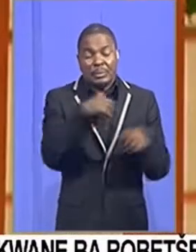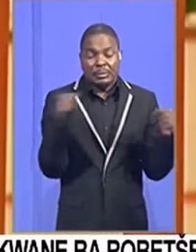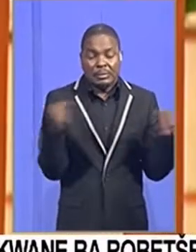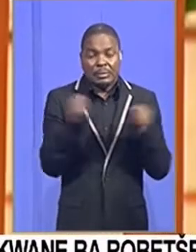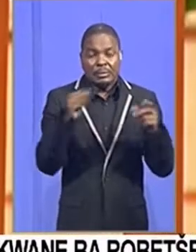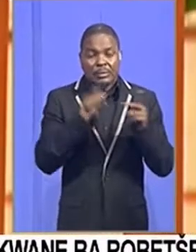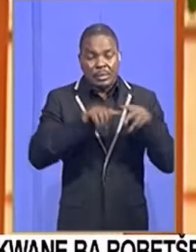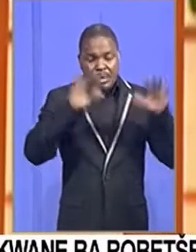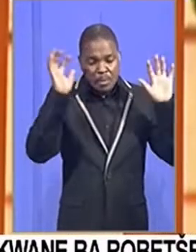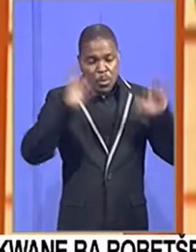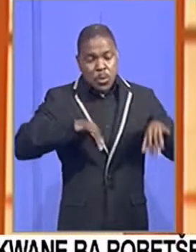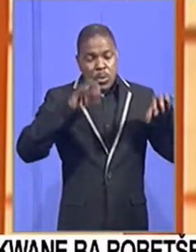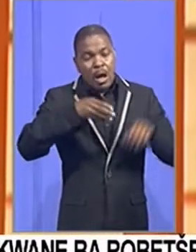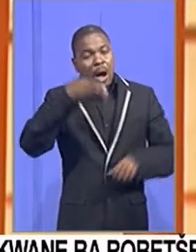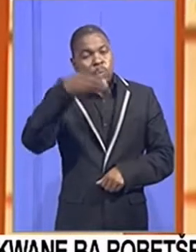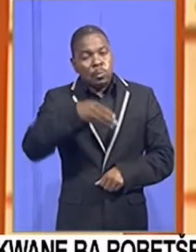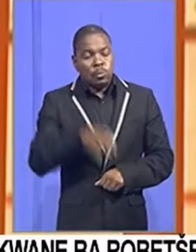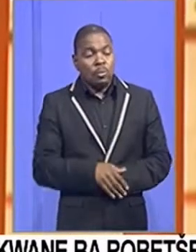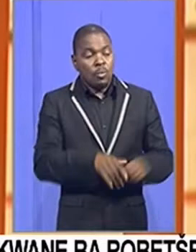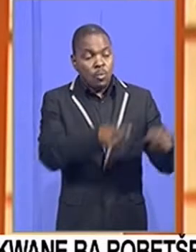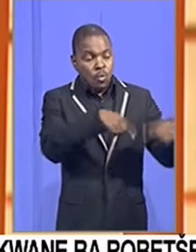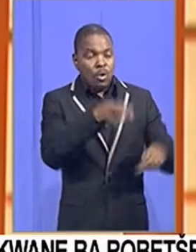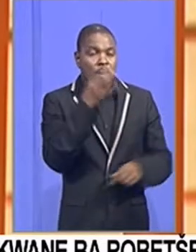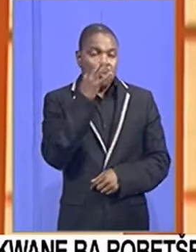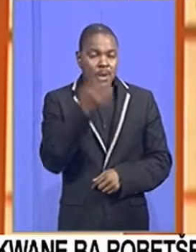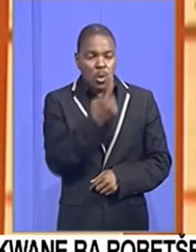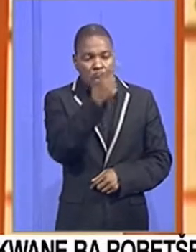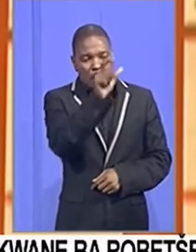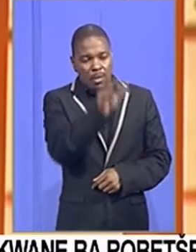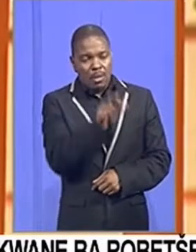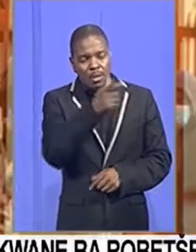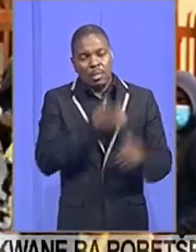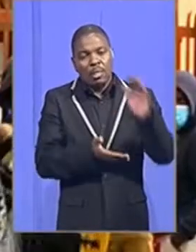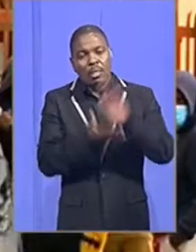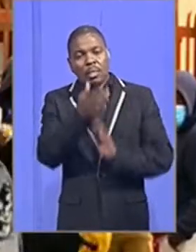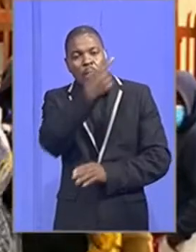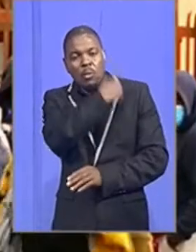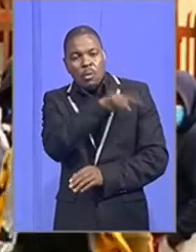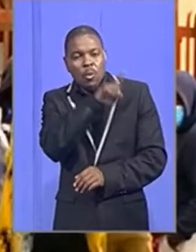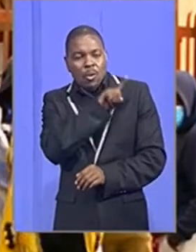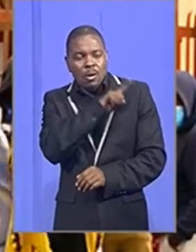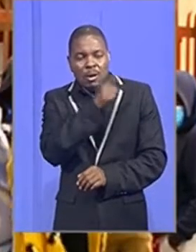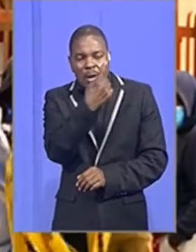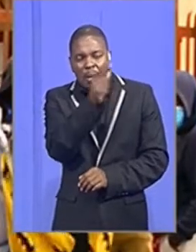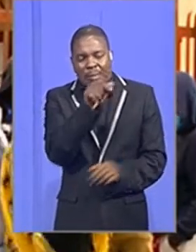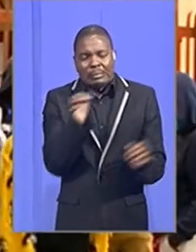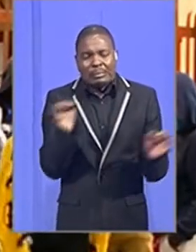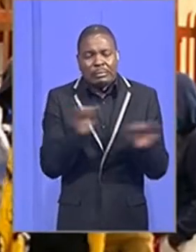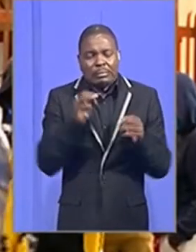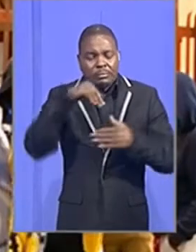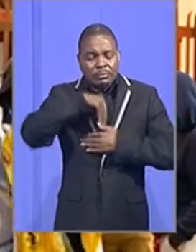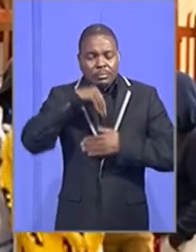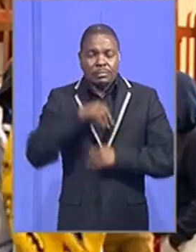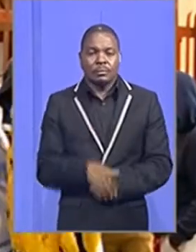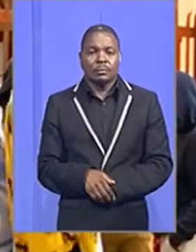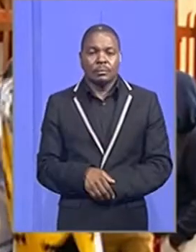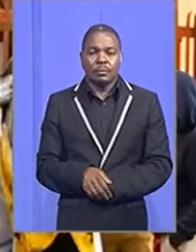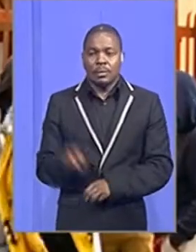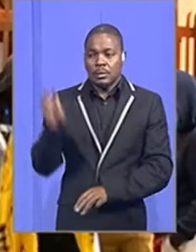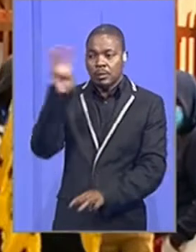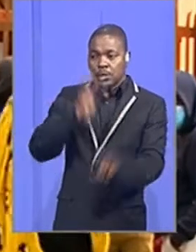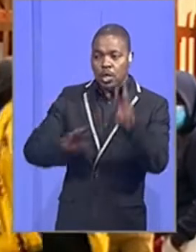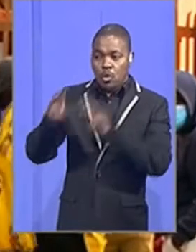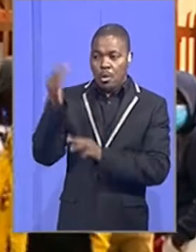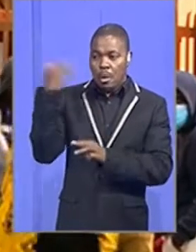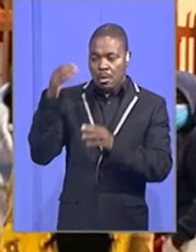dipula tse di bego dina ba bolela yo mongwe wa bona a amogetse bookelong ka lebaka la phifo. The security has a bulele mabane